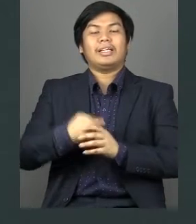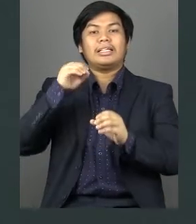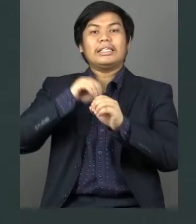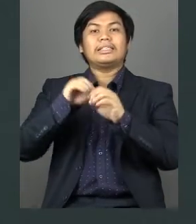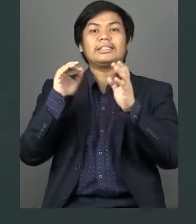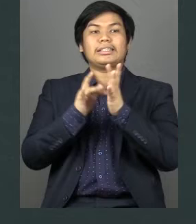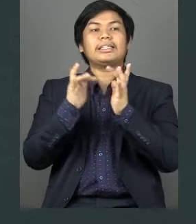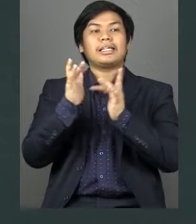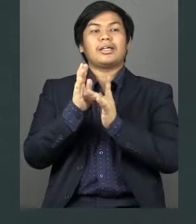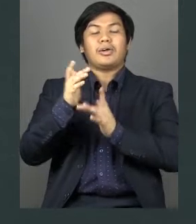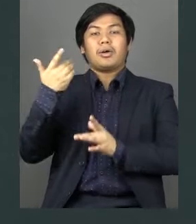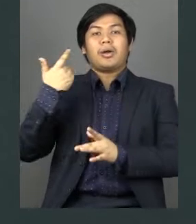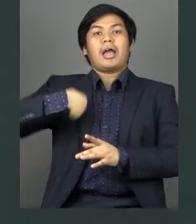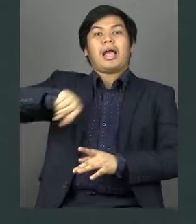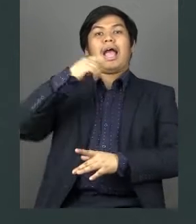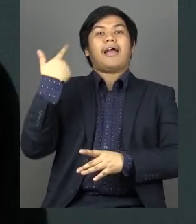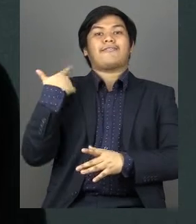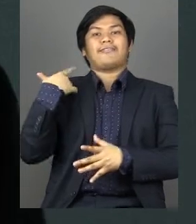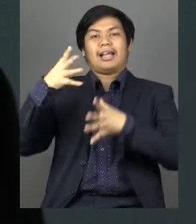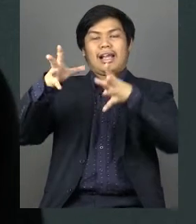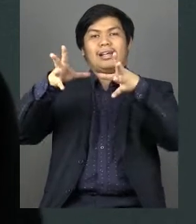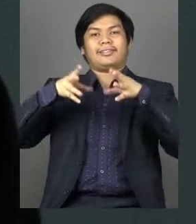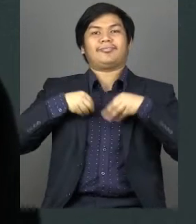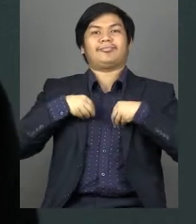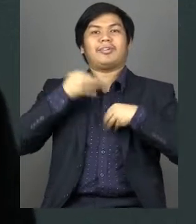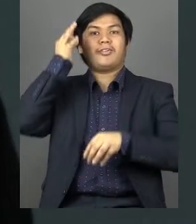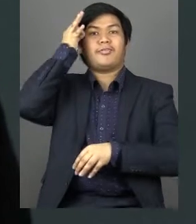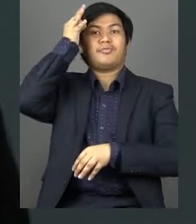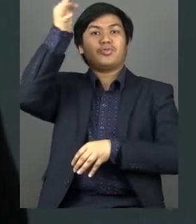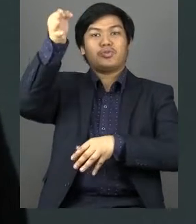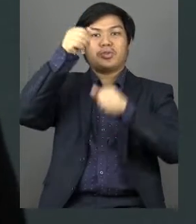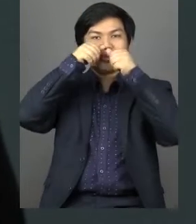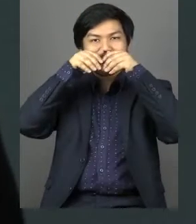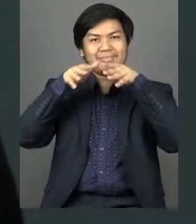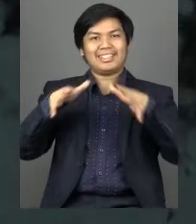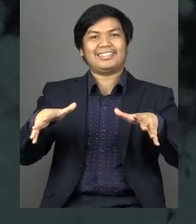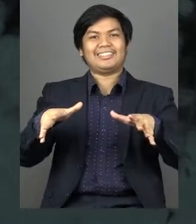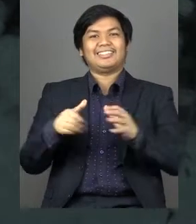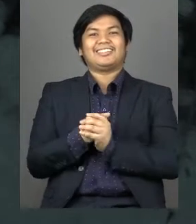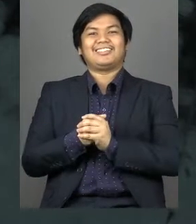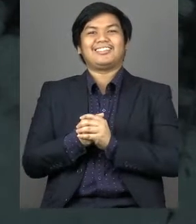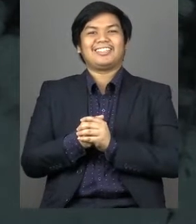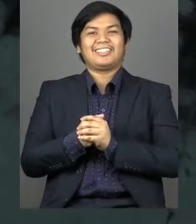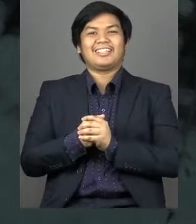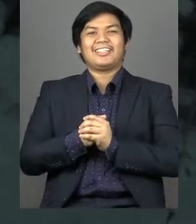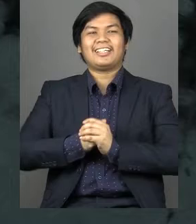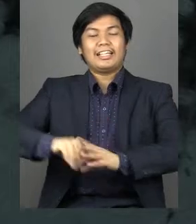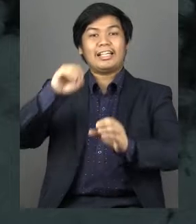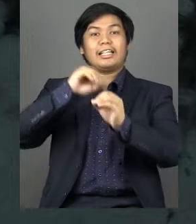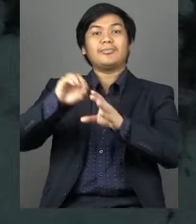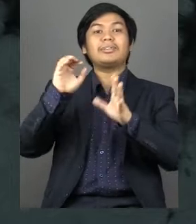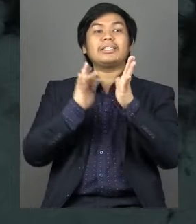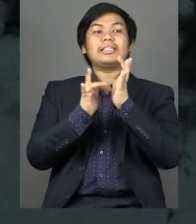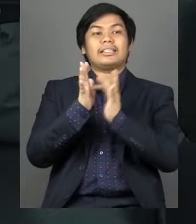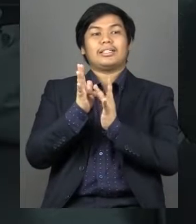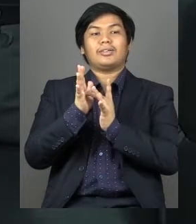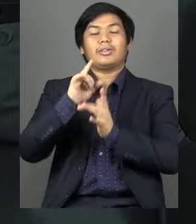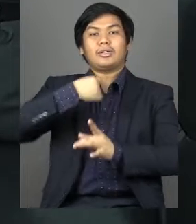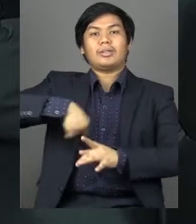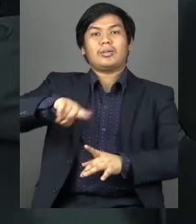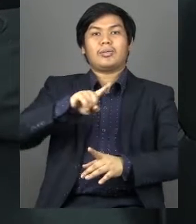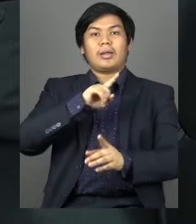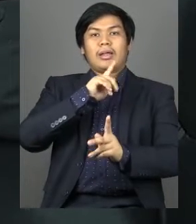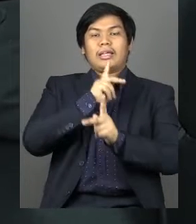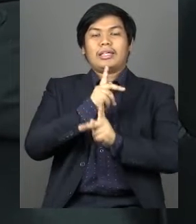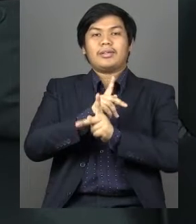In Him, we have obtained an inheritance. And in Him, we were